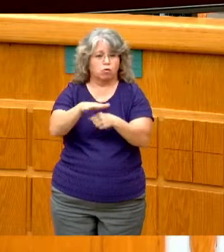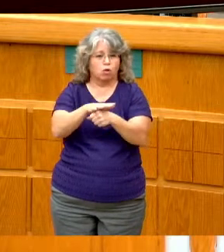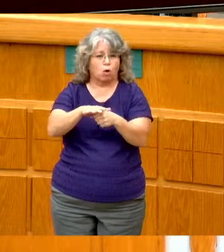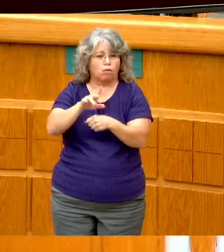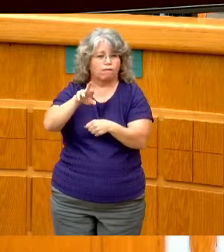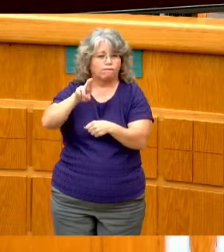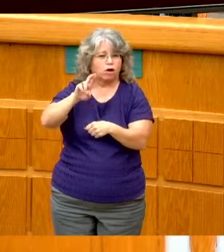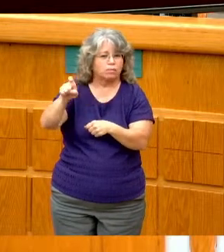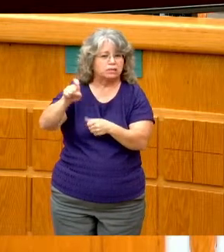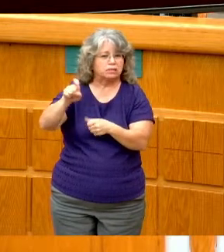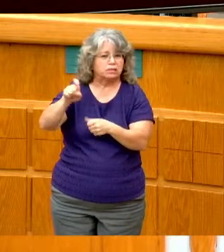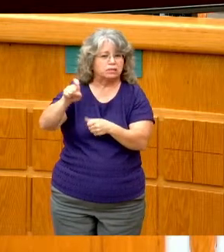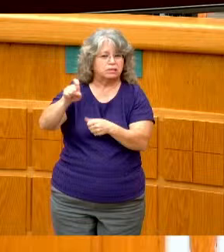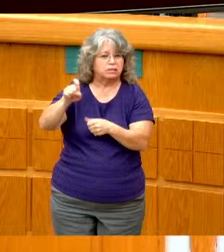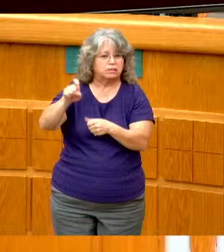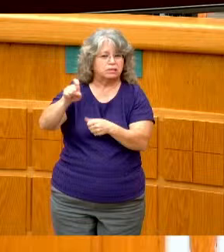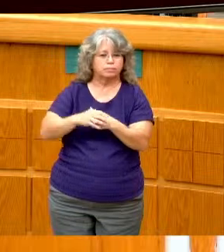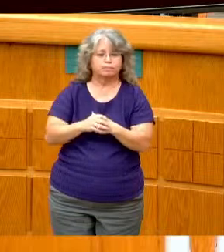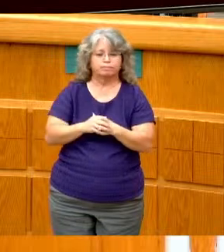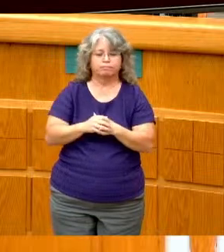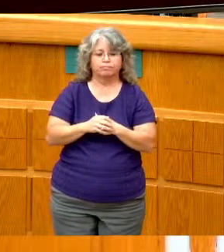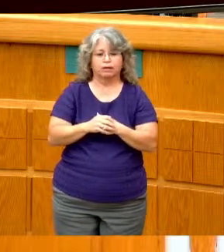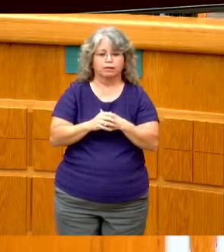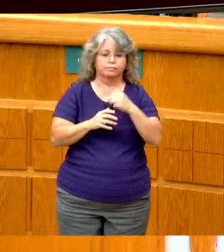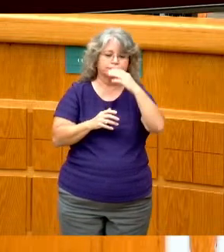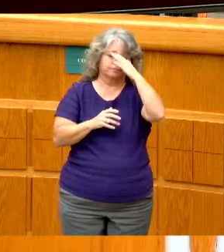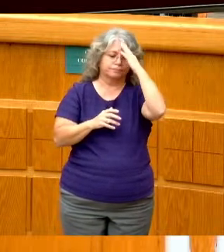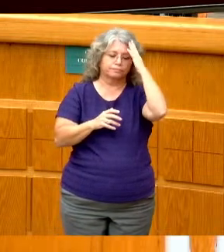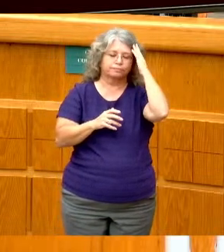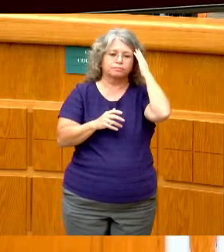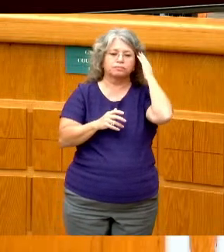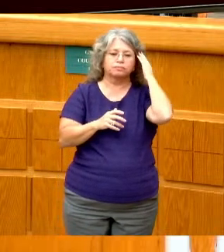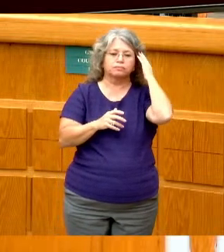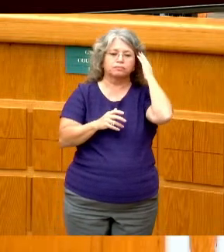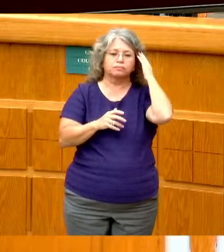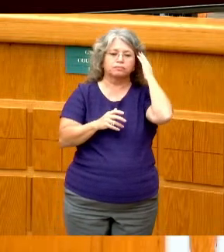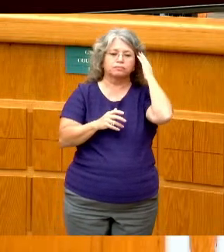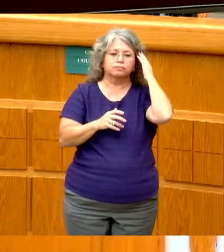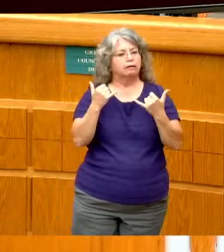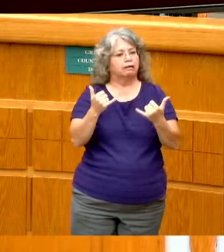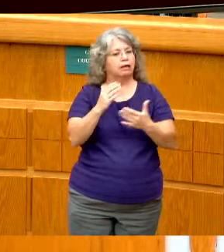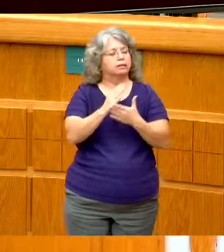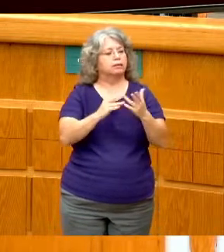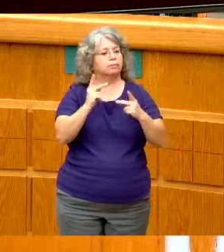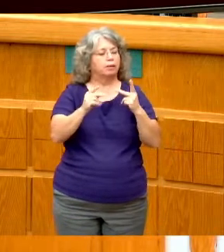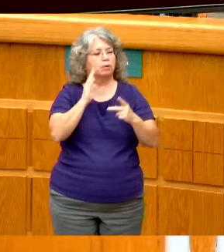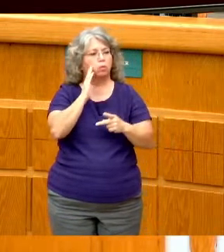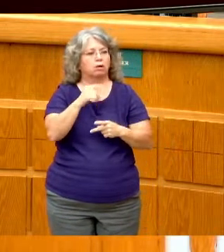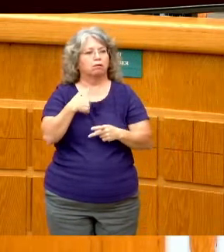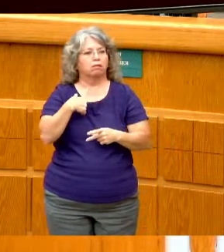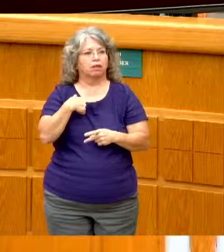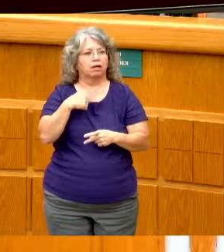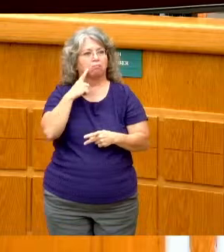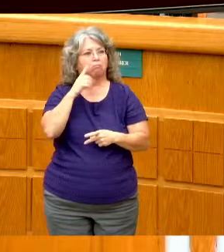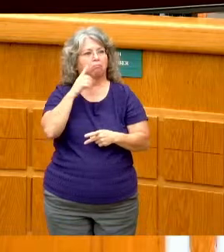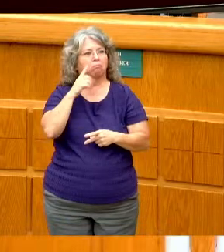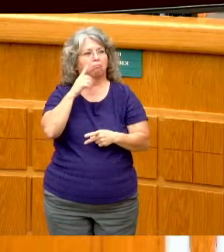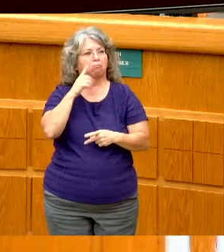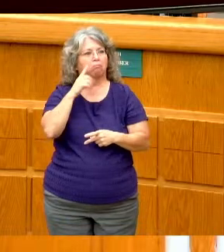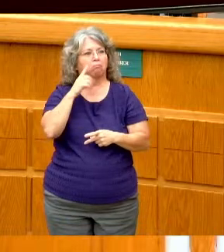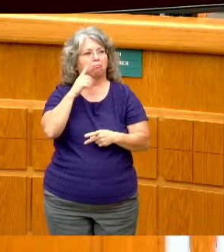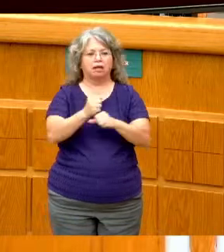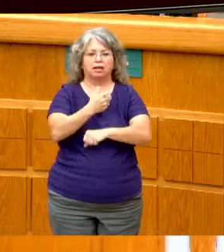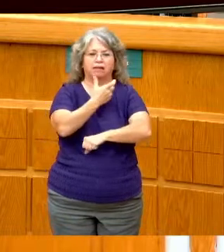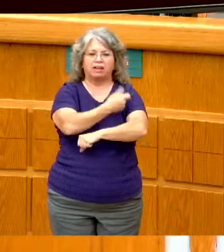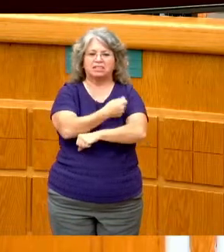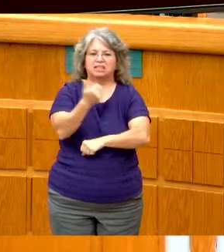gone, it's easy to say that, well, now I can get a vaccine anytime I want to. There's no rush. Isn't it funny how we are